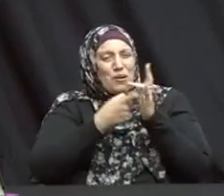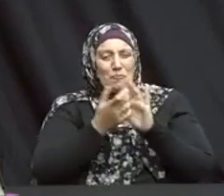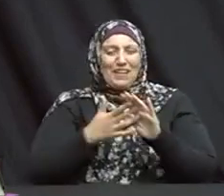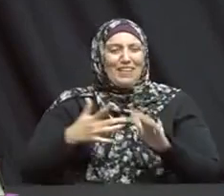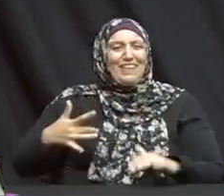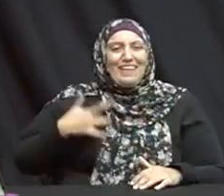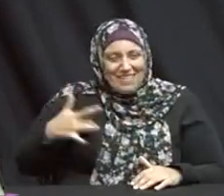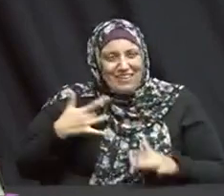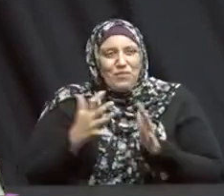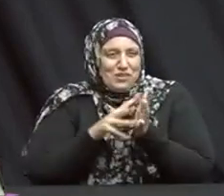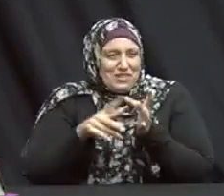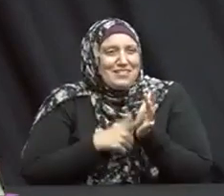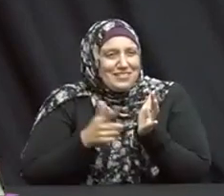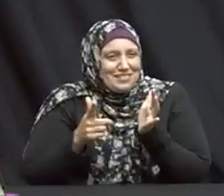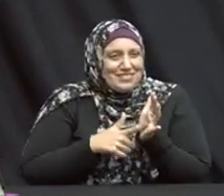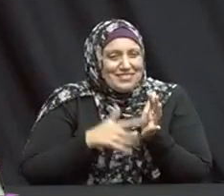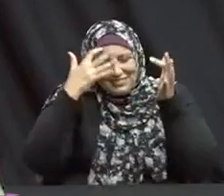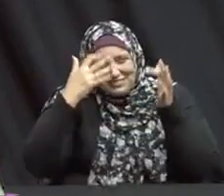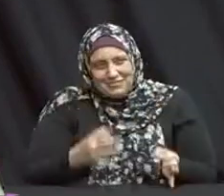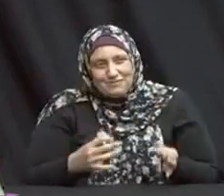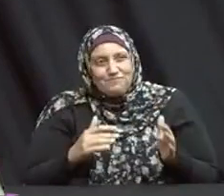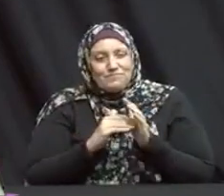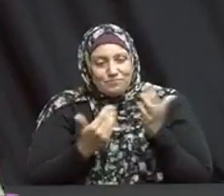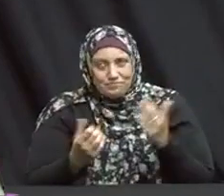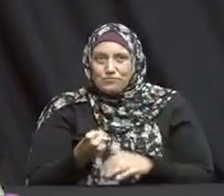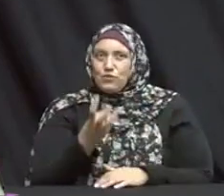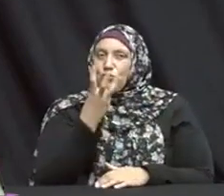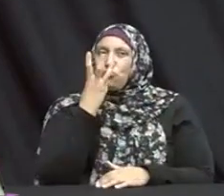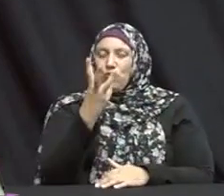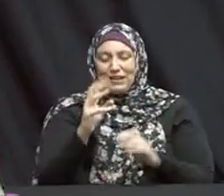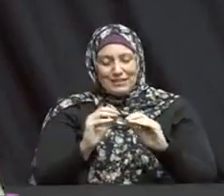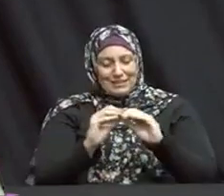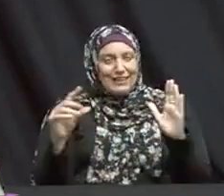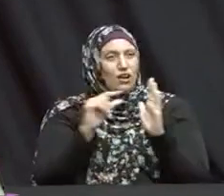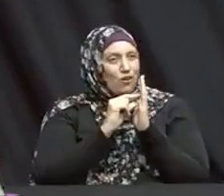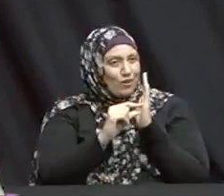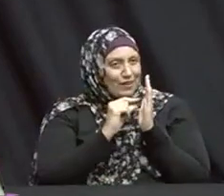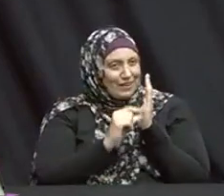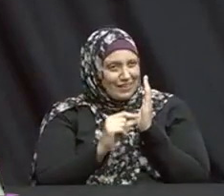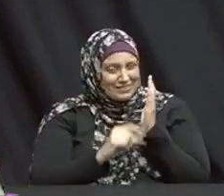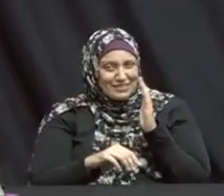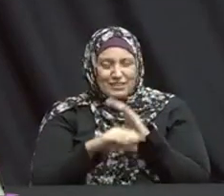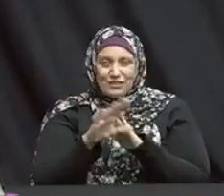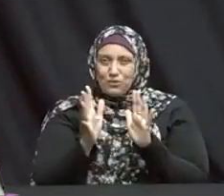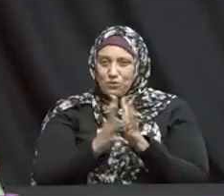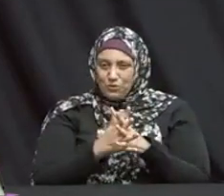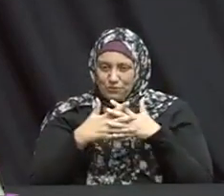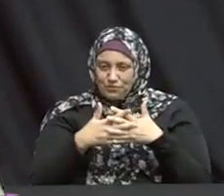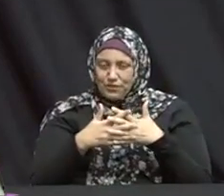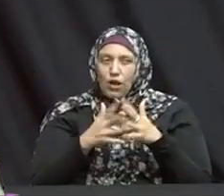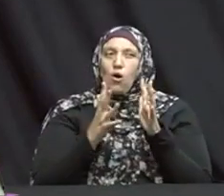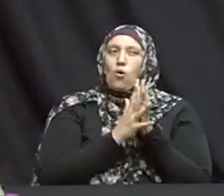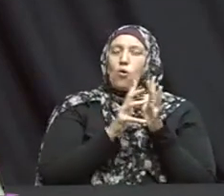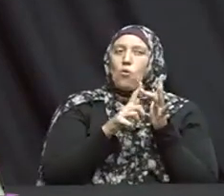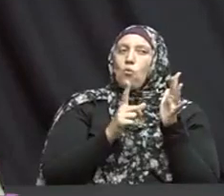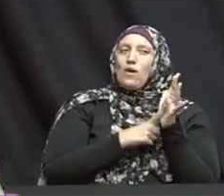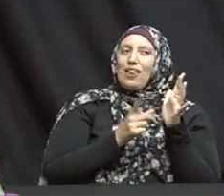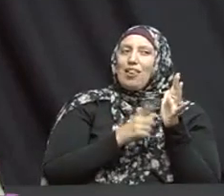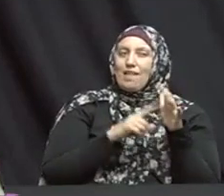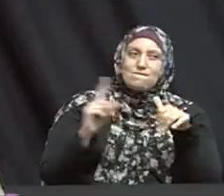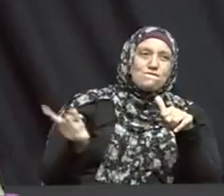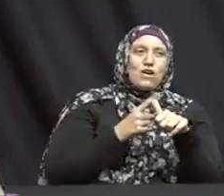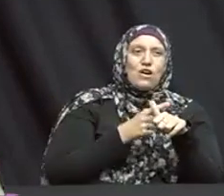And at least we have three clear ayat in the Quran that will comes before the inheritance. Remember, we